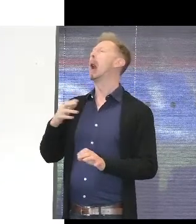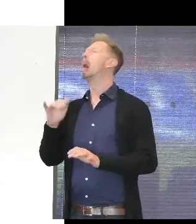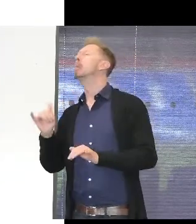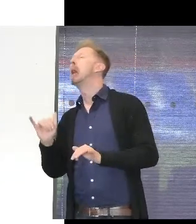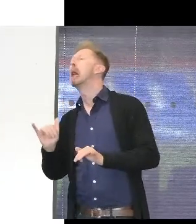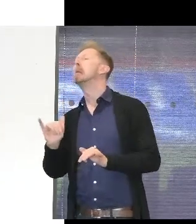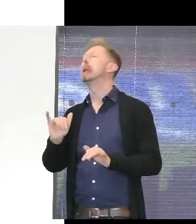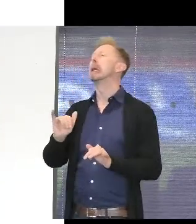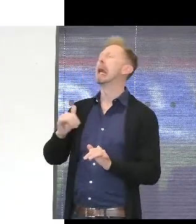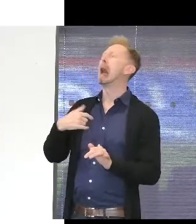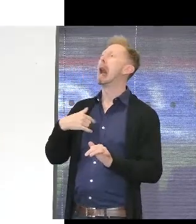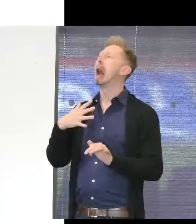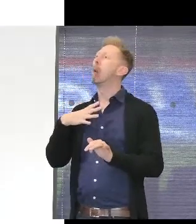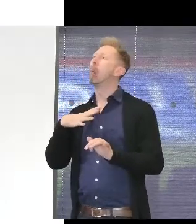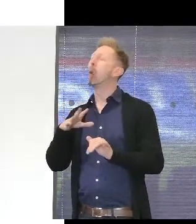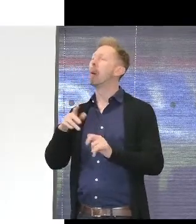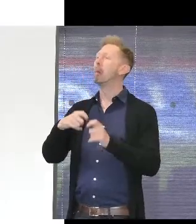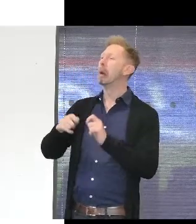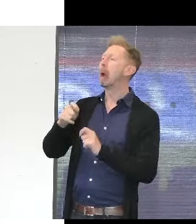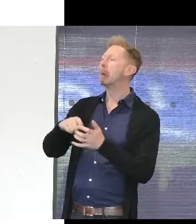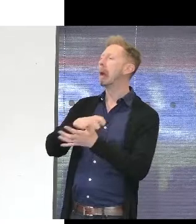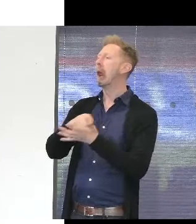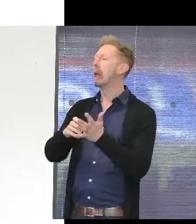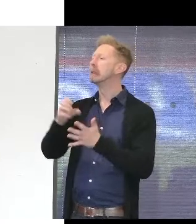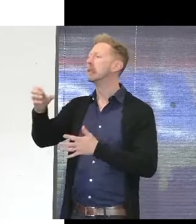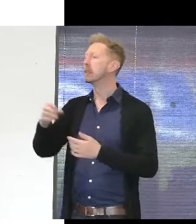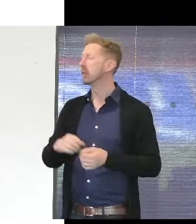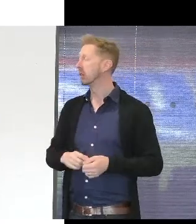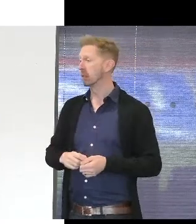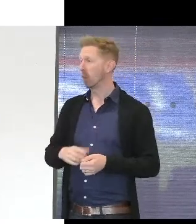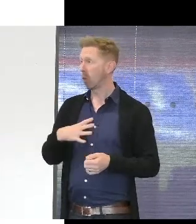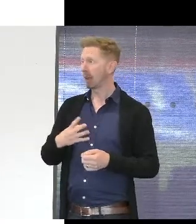out of 25 at the first time of asking, it's not bad returns on that.